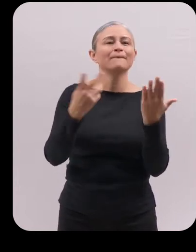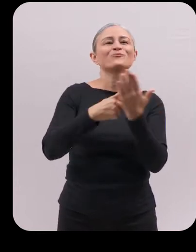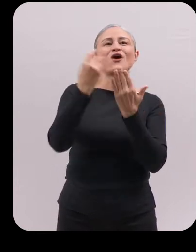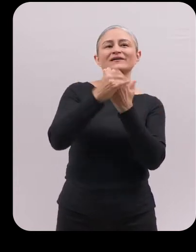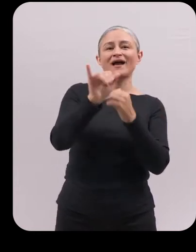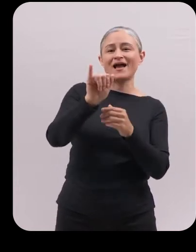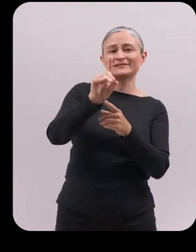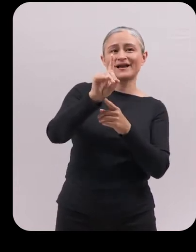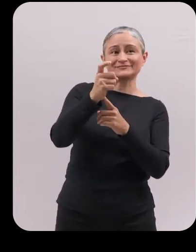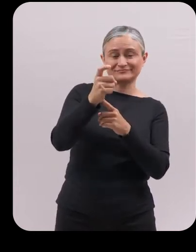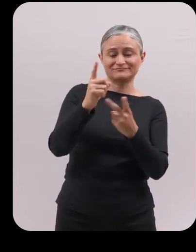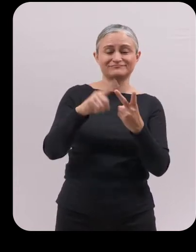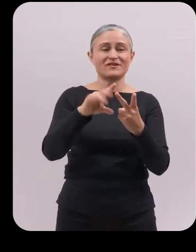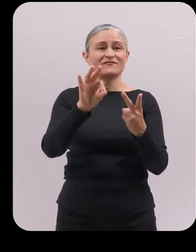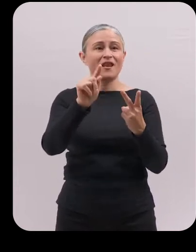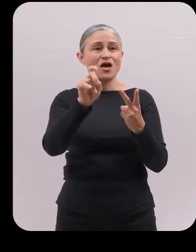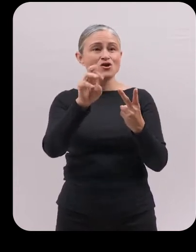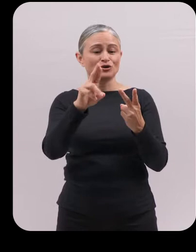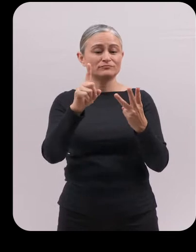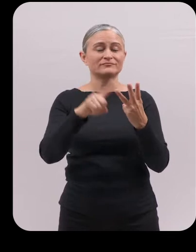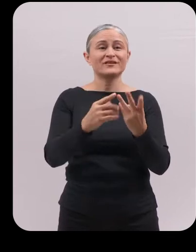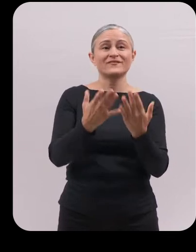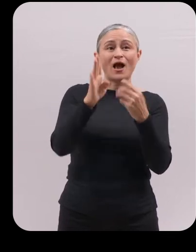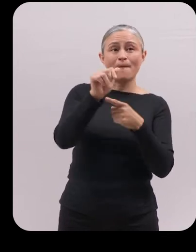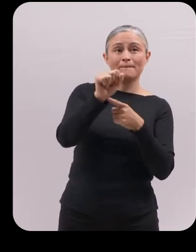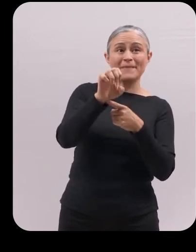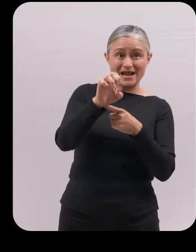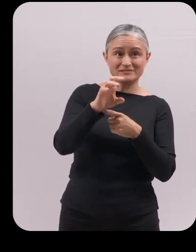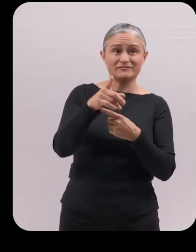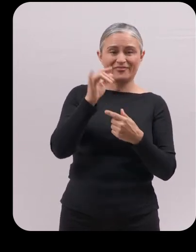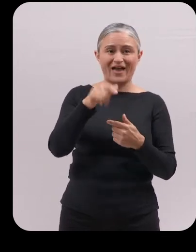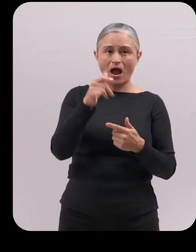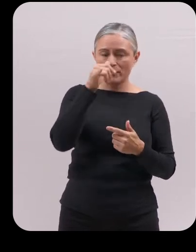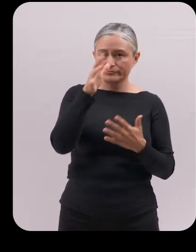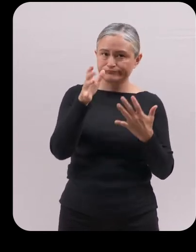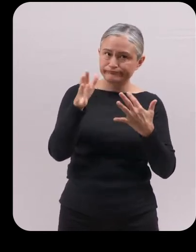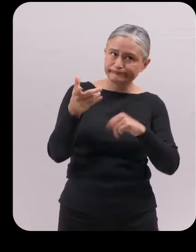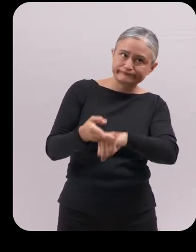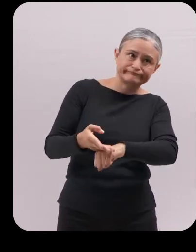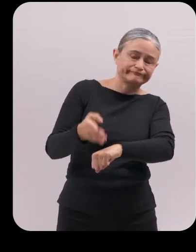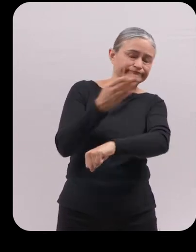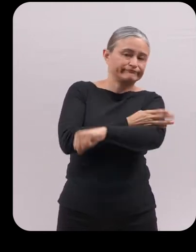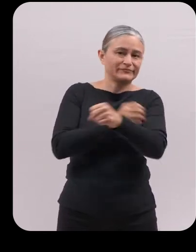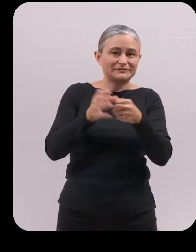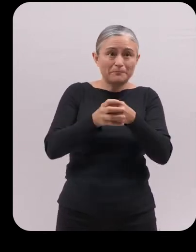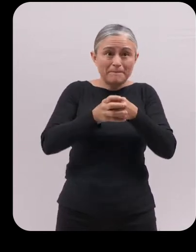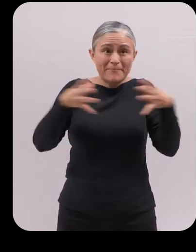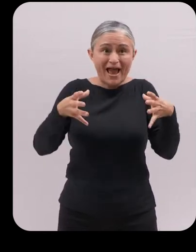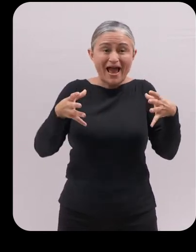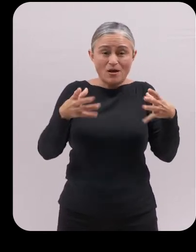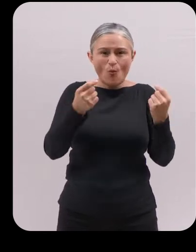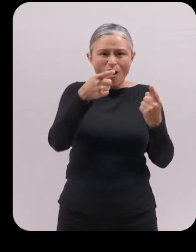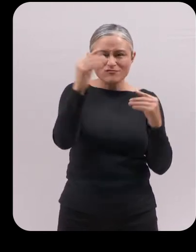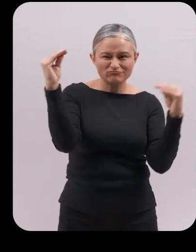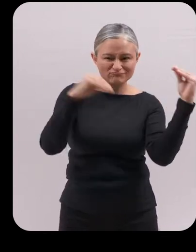IDX, Flutter, and Firebase. And we think that will dramatically expand what you can build.